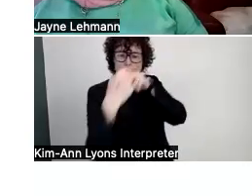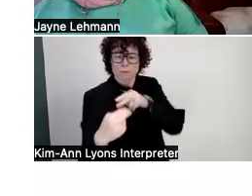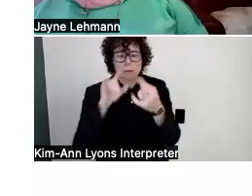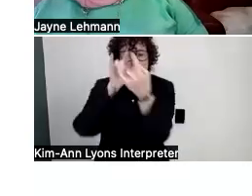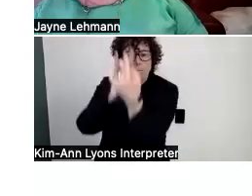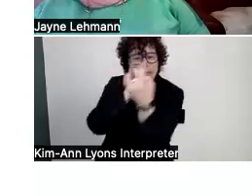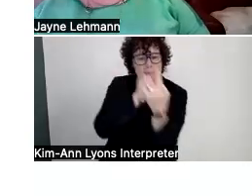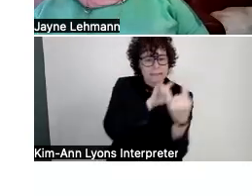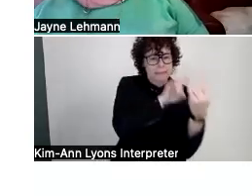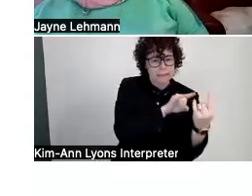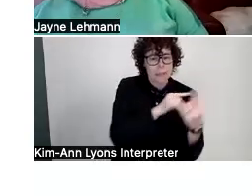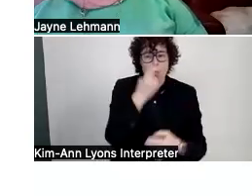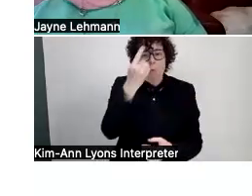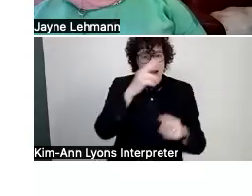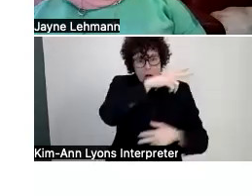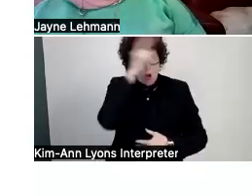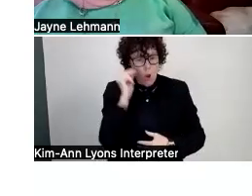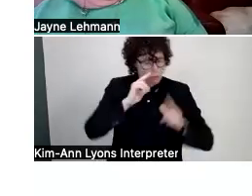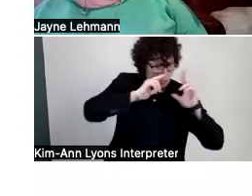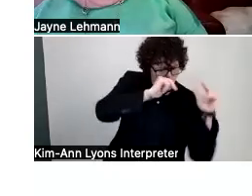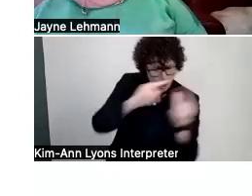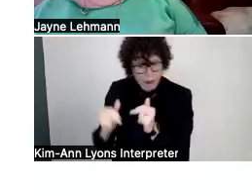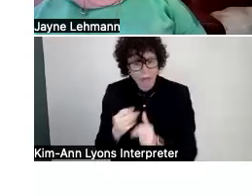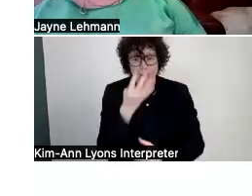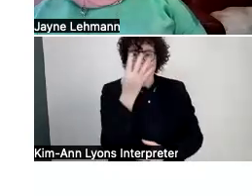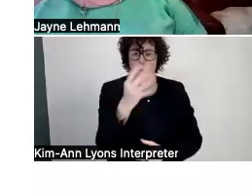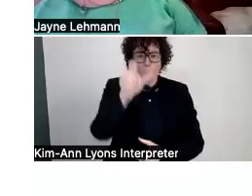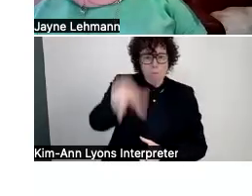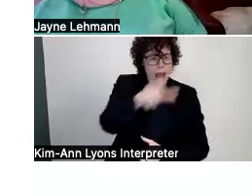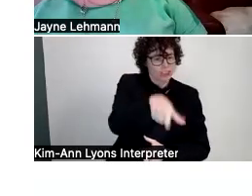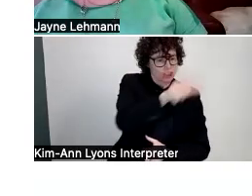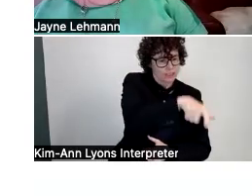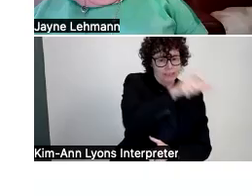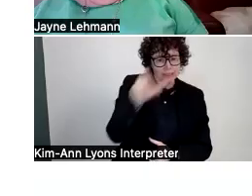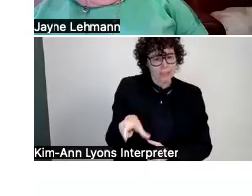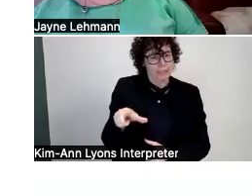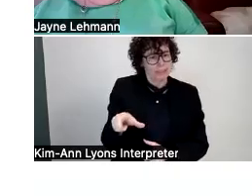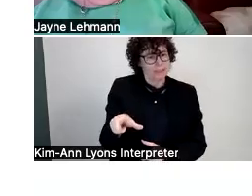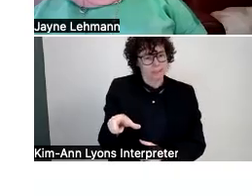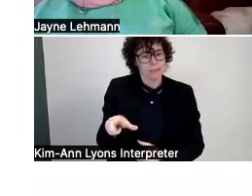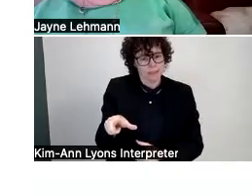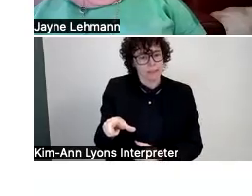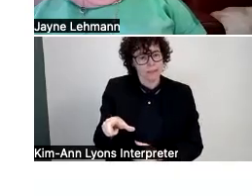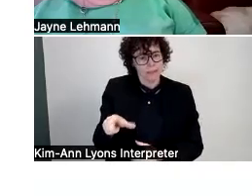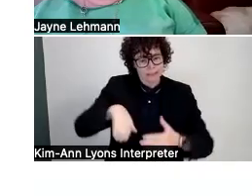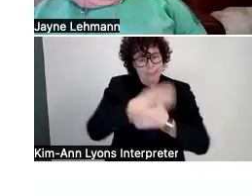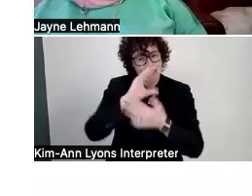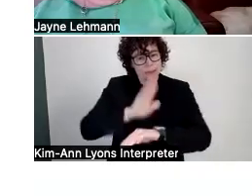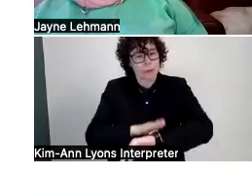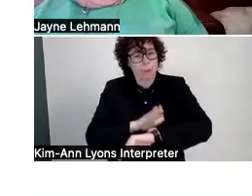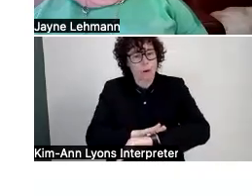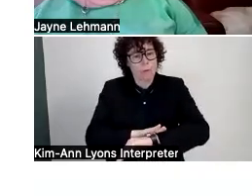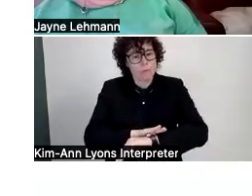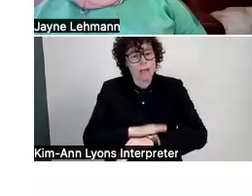overnight to look after the 4 people in the bay. And so she was getting better